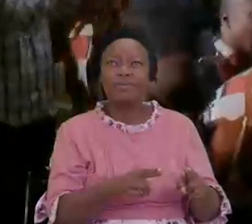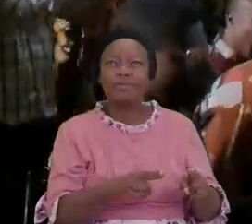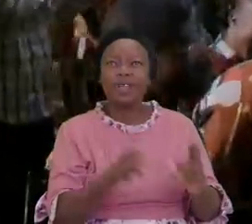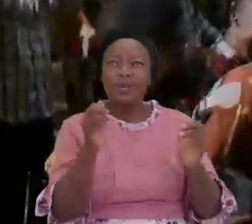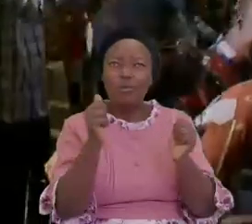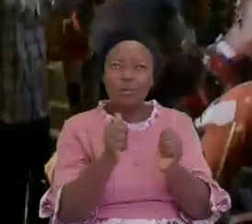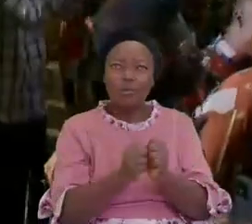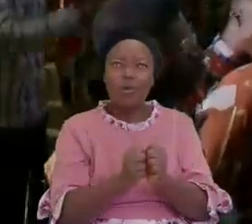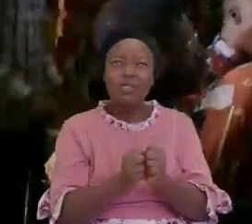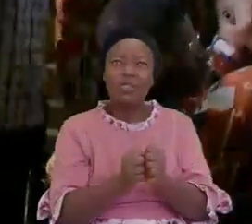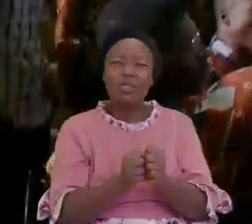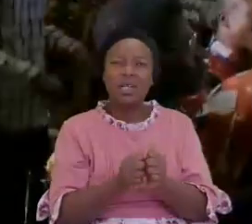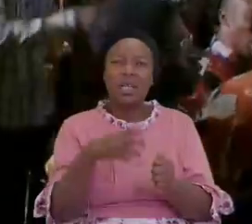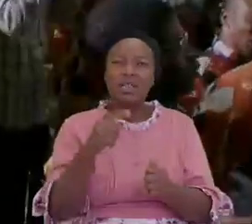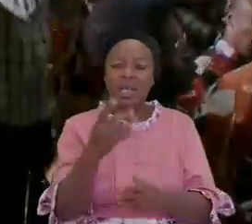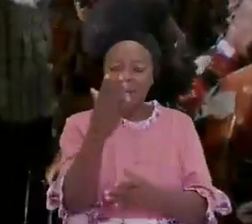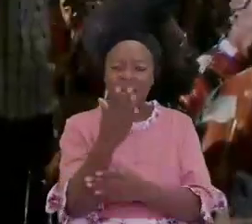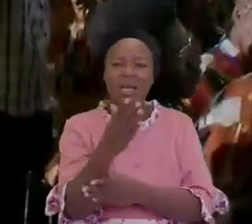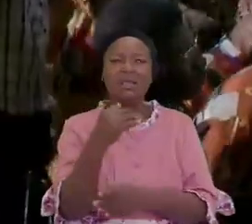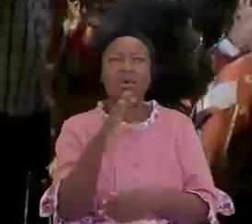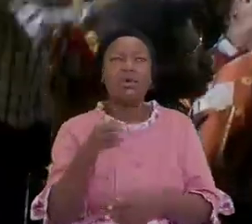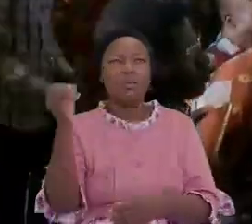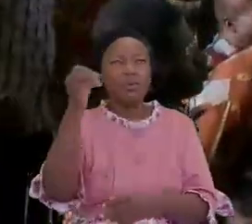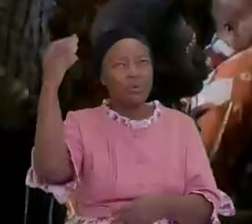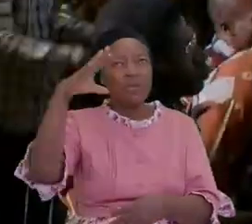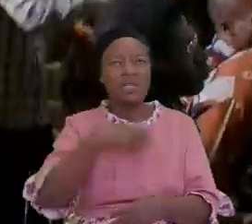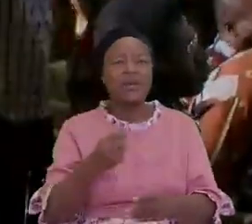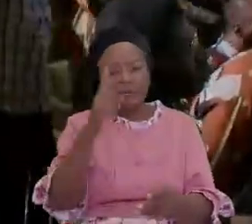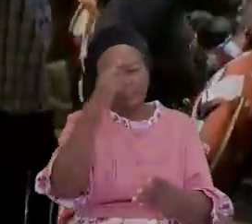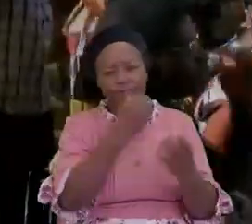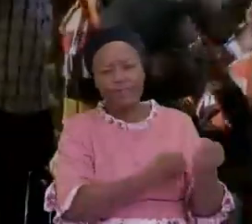the arms of grace and faith.